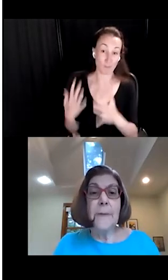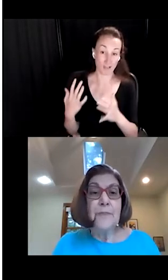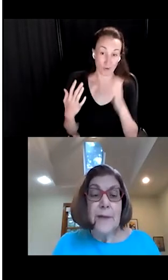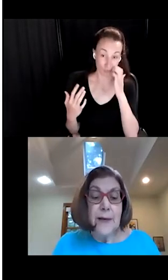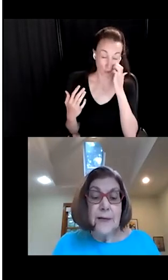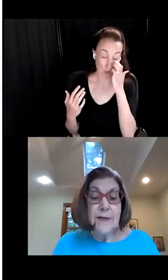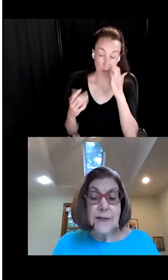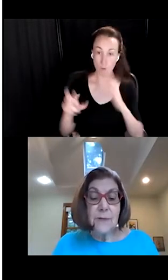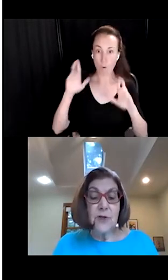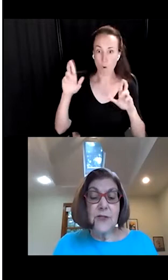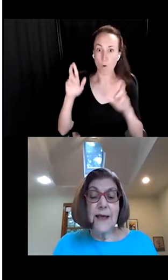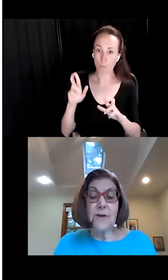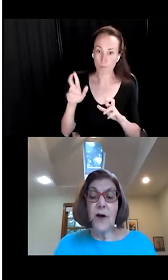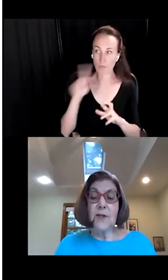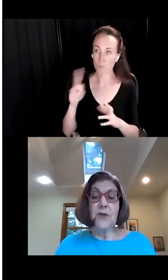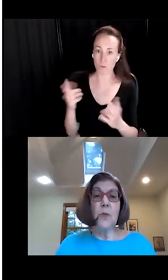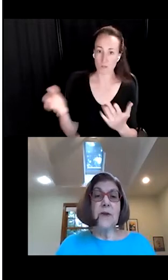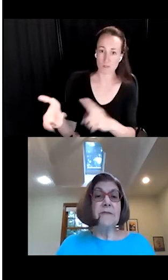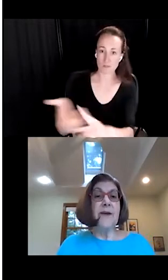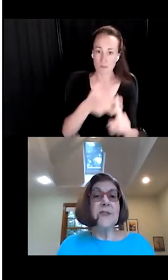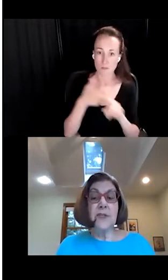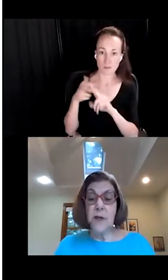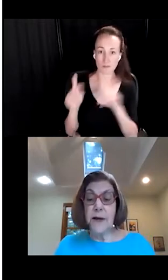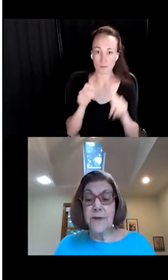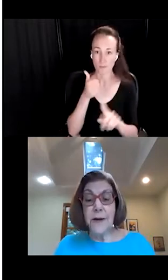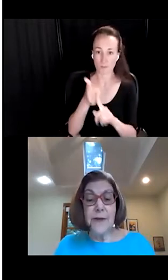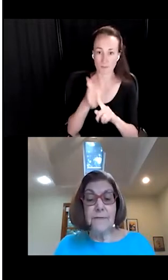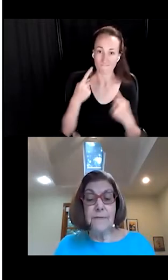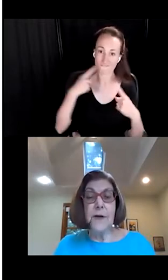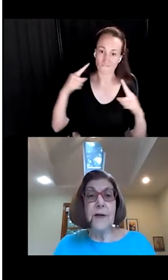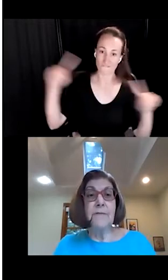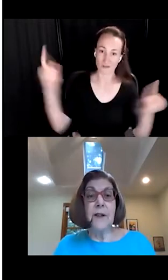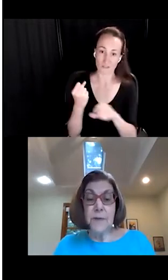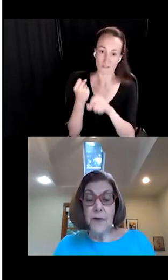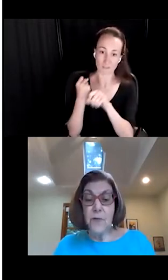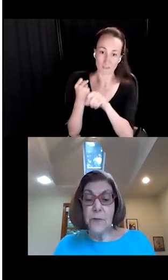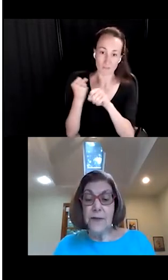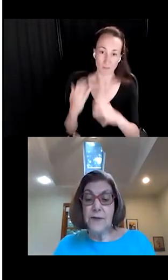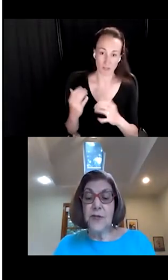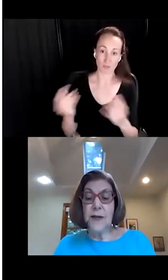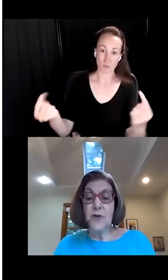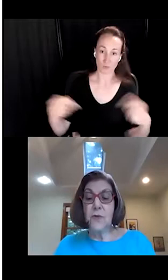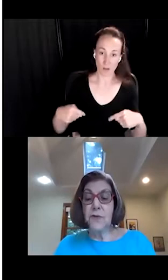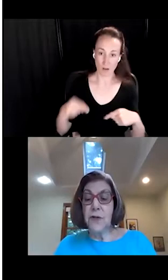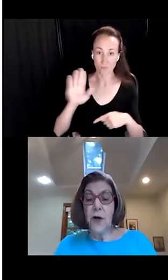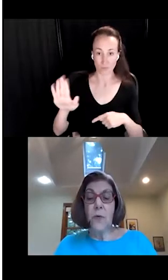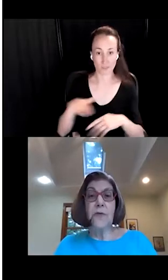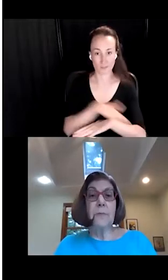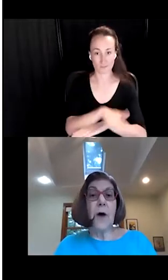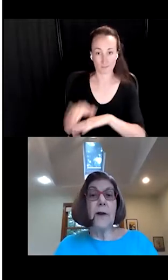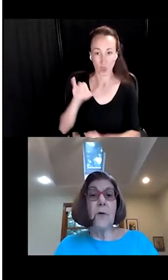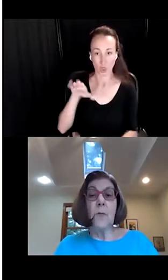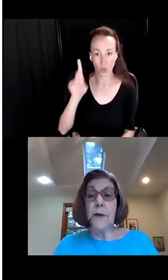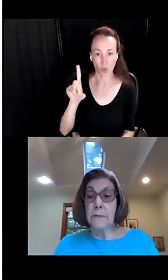backyard. Similar to Kevin Costner, we invest a lot of time and effort in developing new methods and tools with